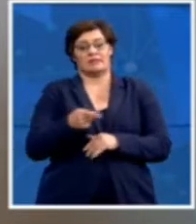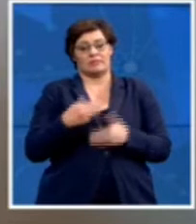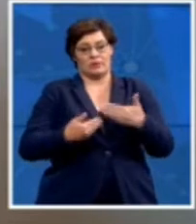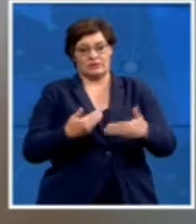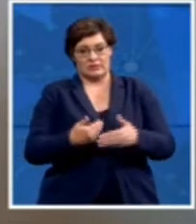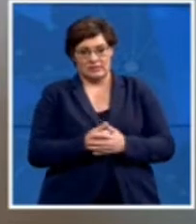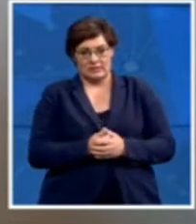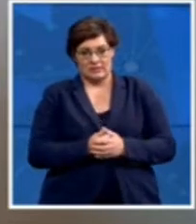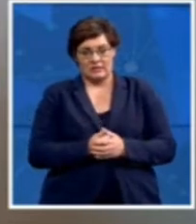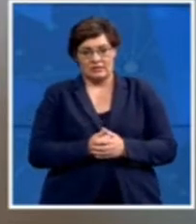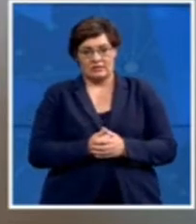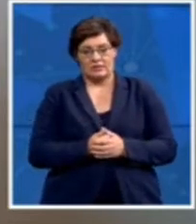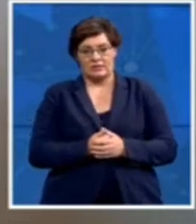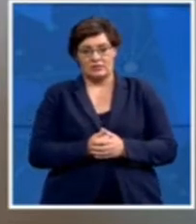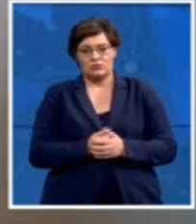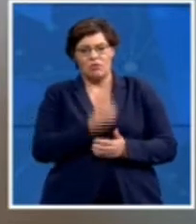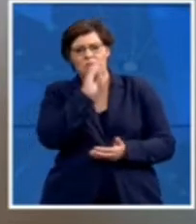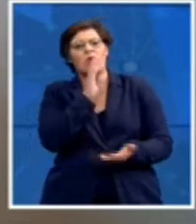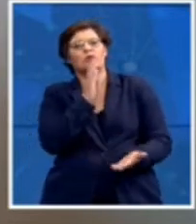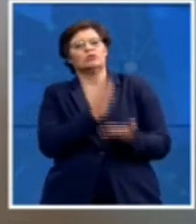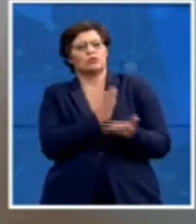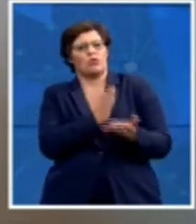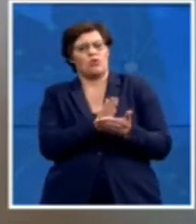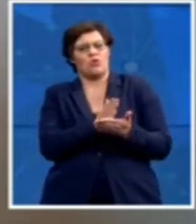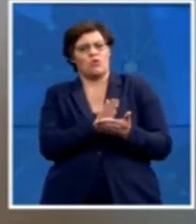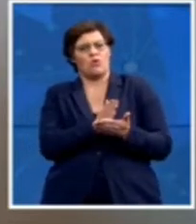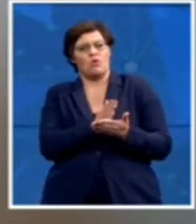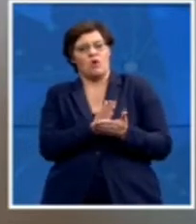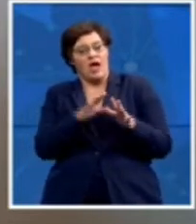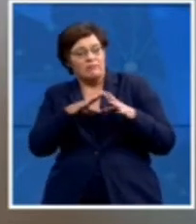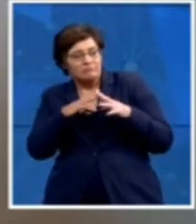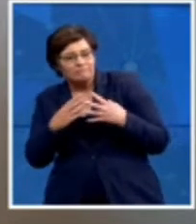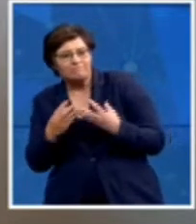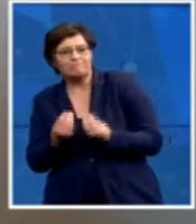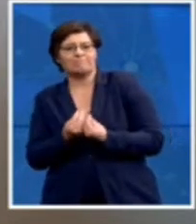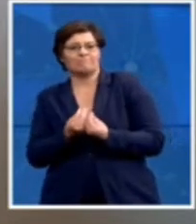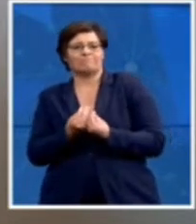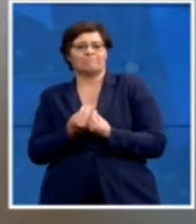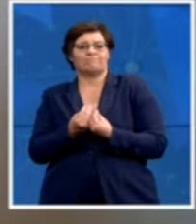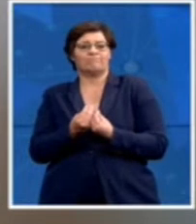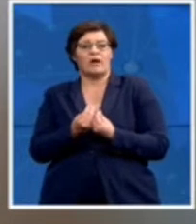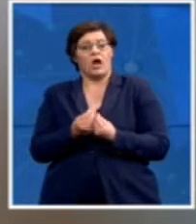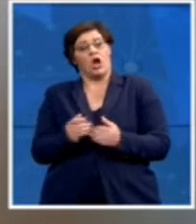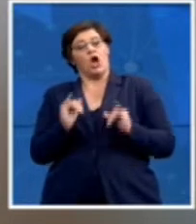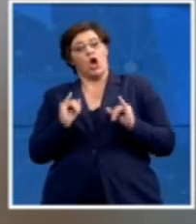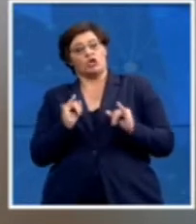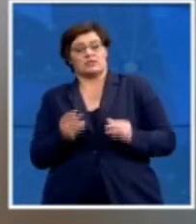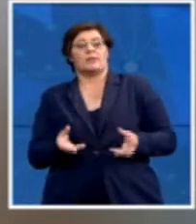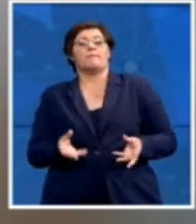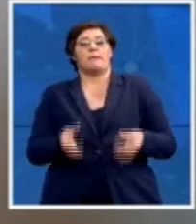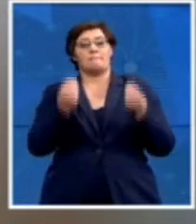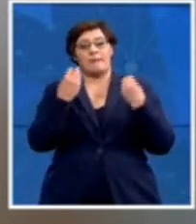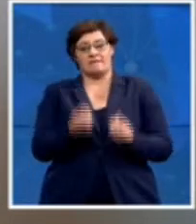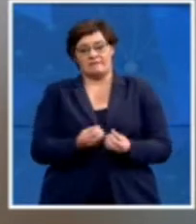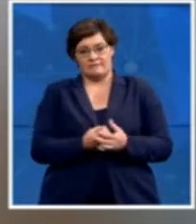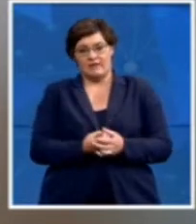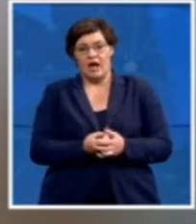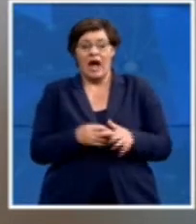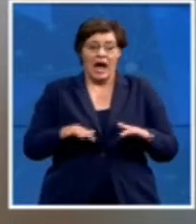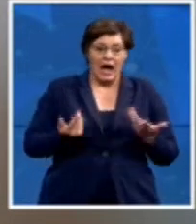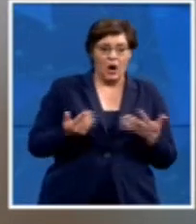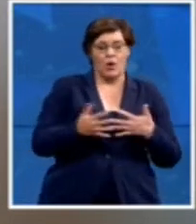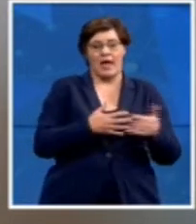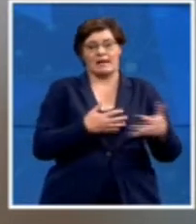that collectively we have the necessary sense of urgency when it comes to dealing with some of these very